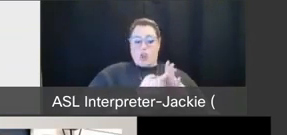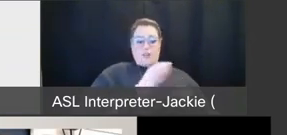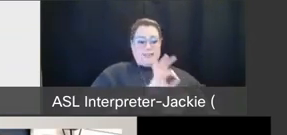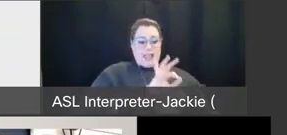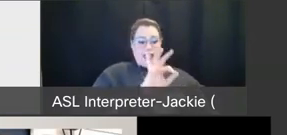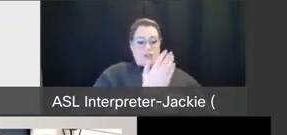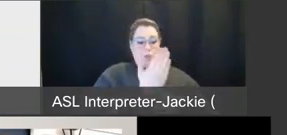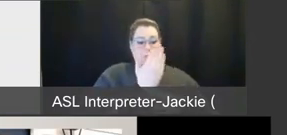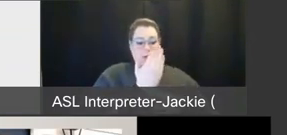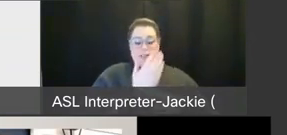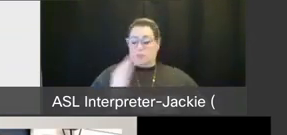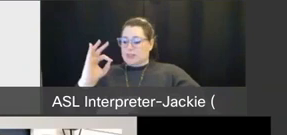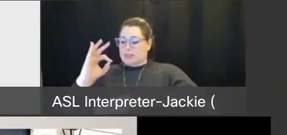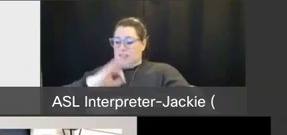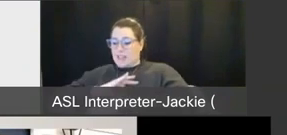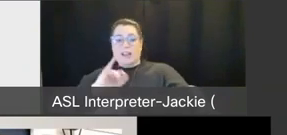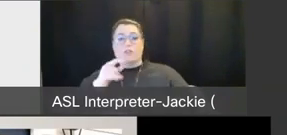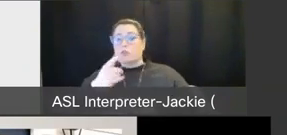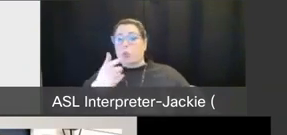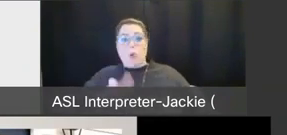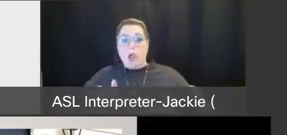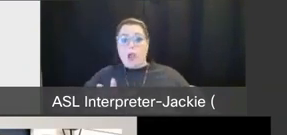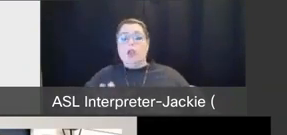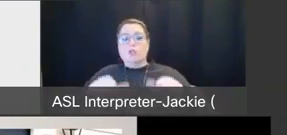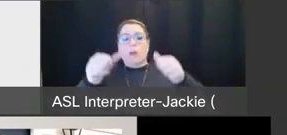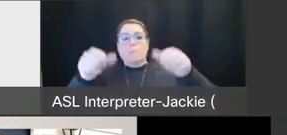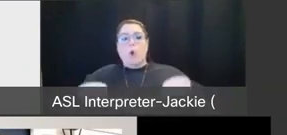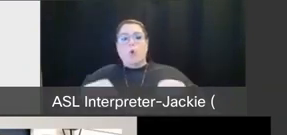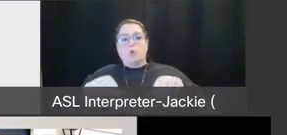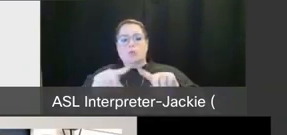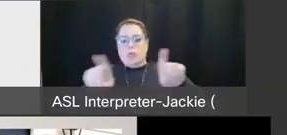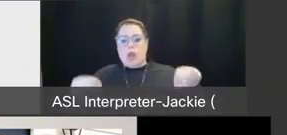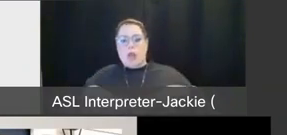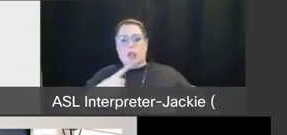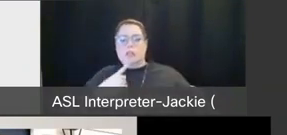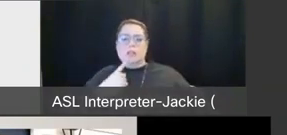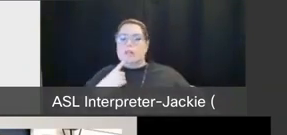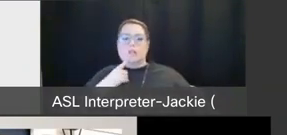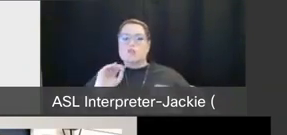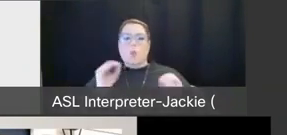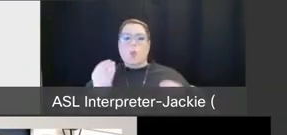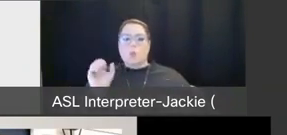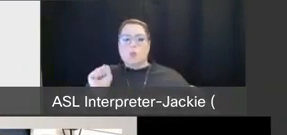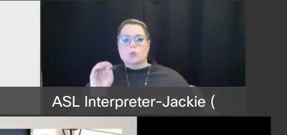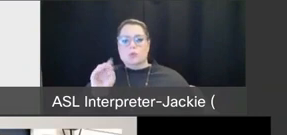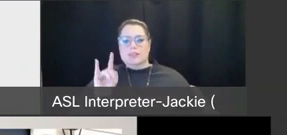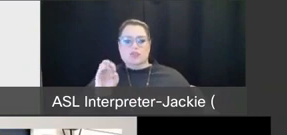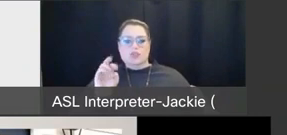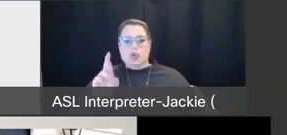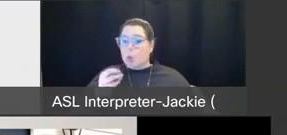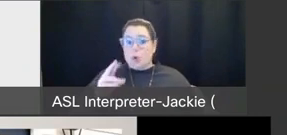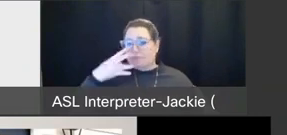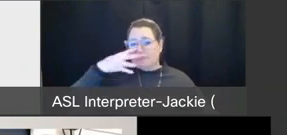come to your door, you can put up a sign that says no solicitors, or just don't answer the door. Um, and if you do talk